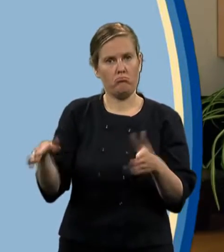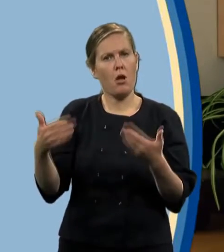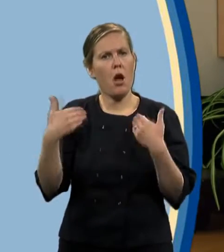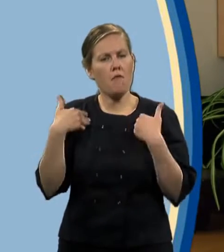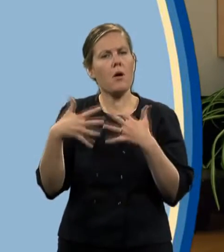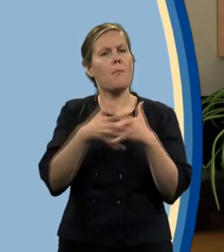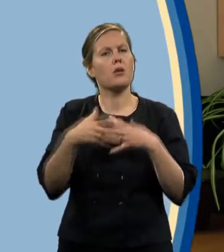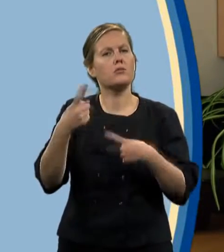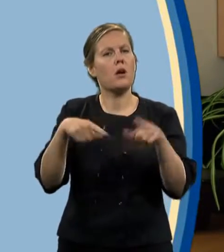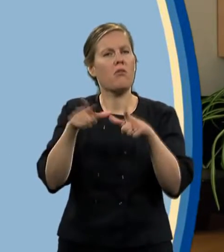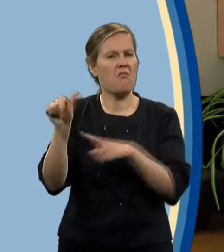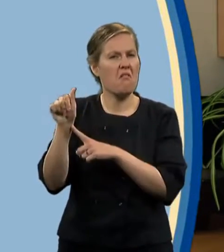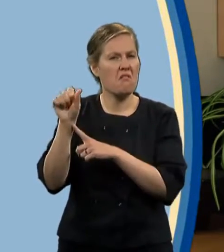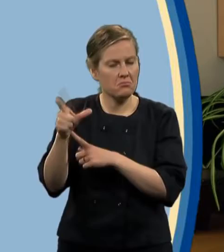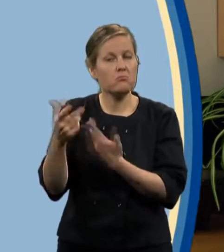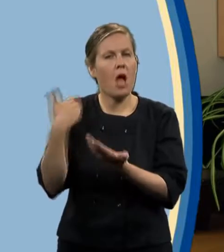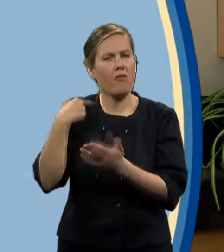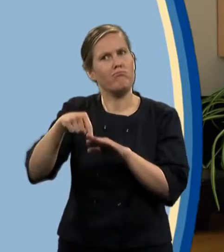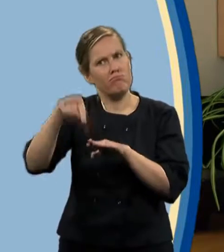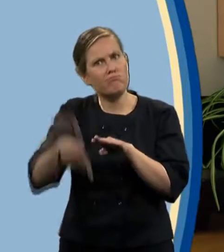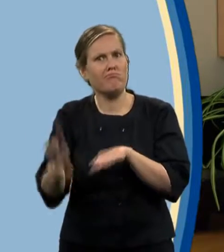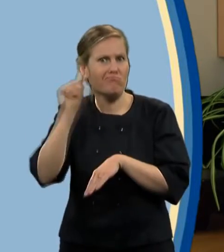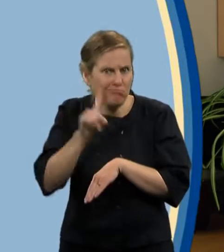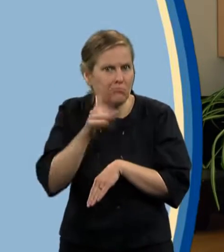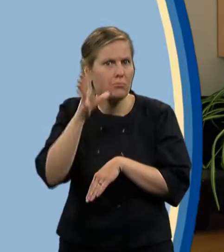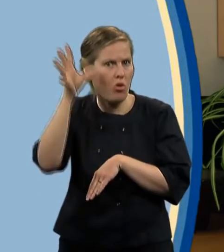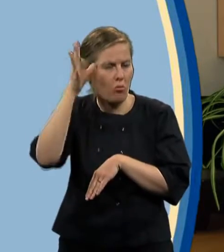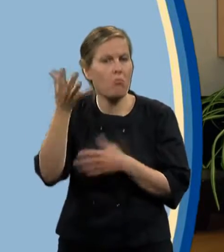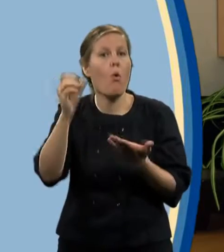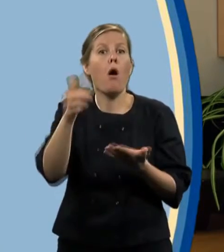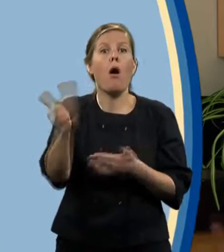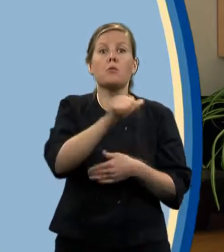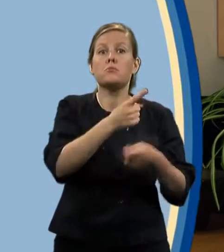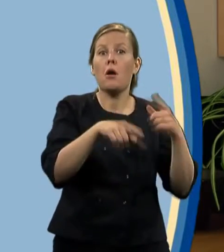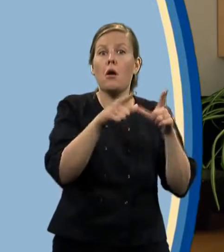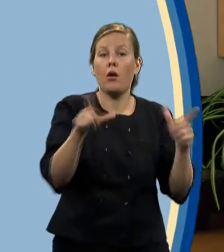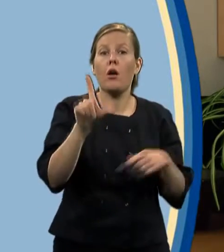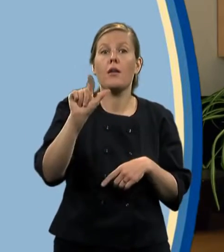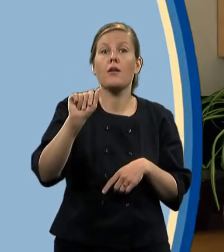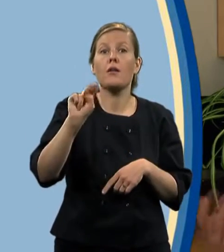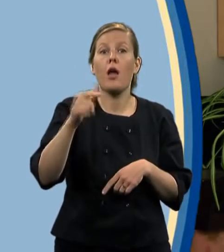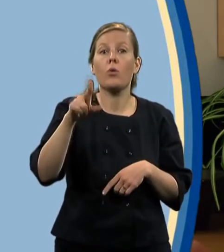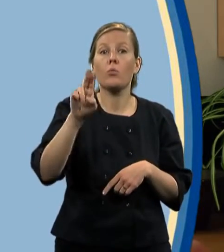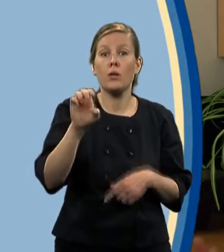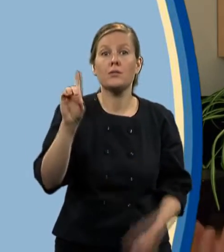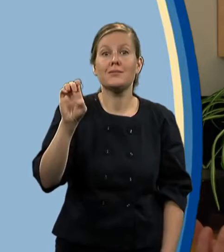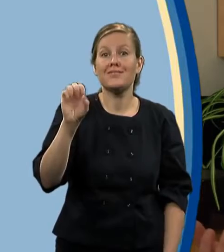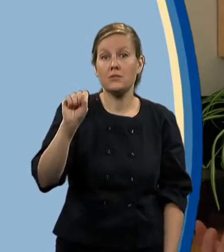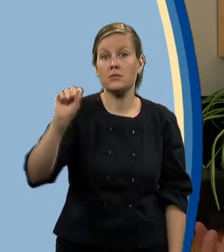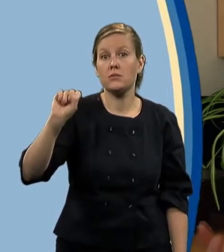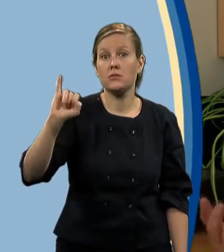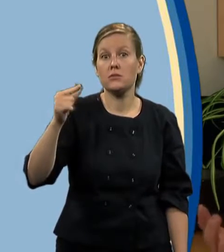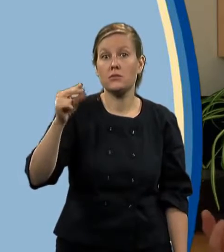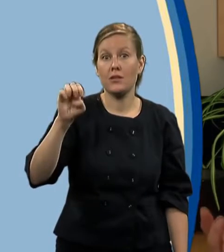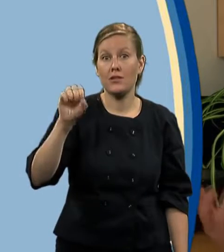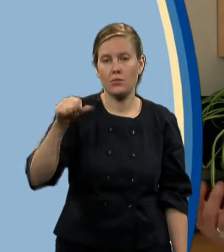were receiving either American Sign Language from their profoundly deaf parents, or they were receiving another sign language that we